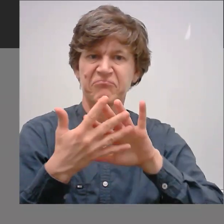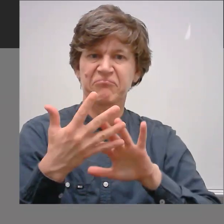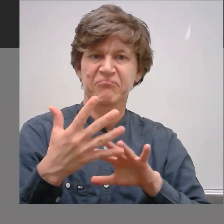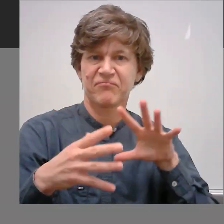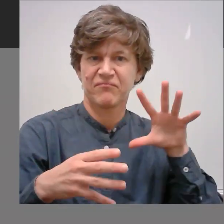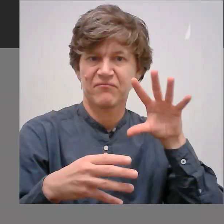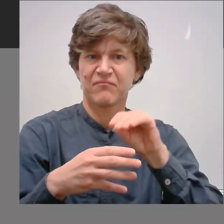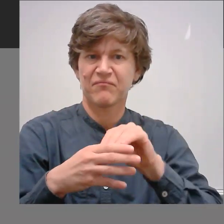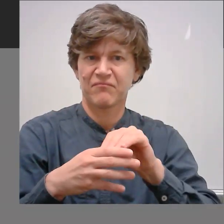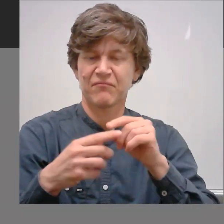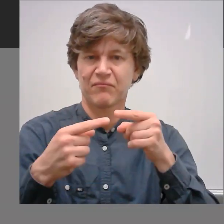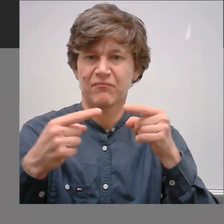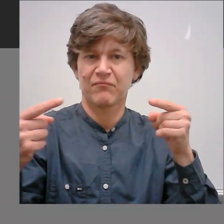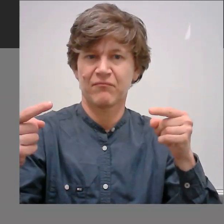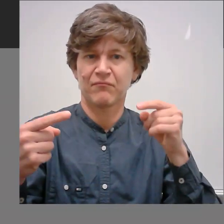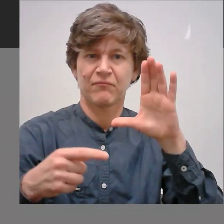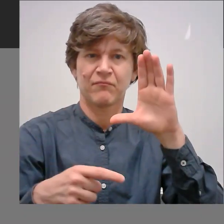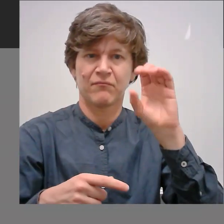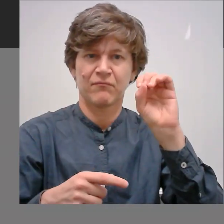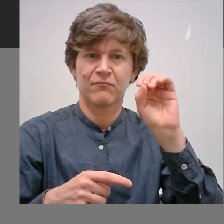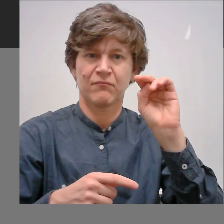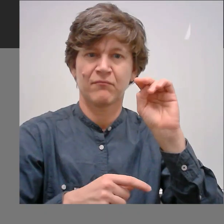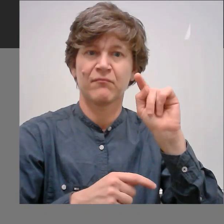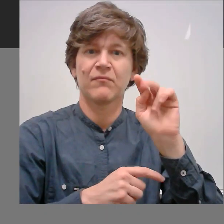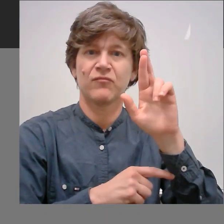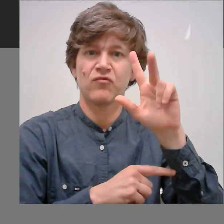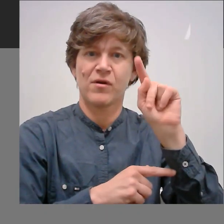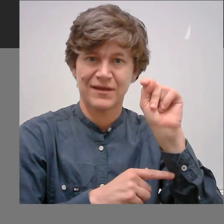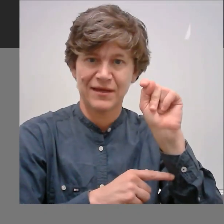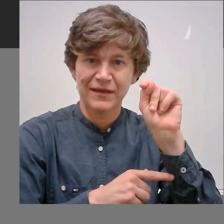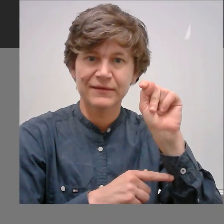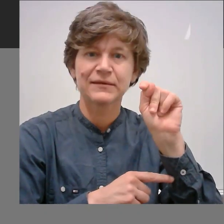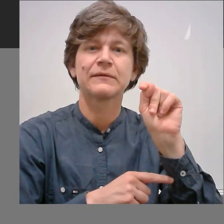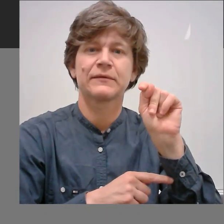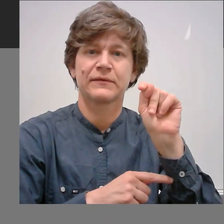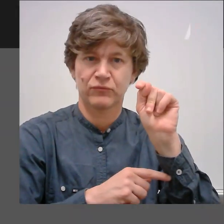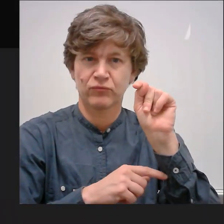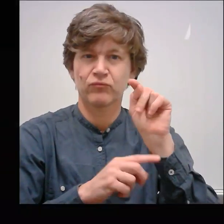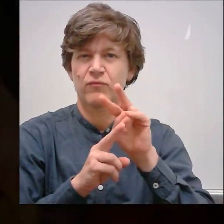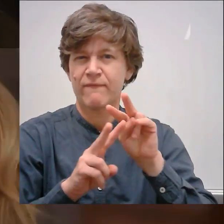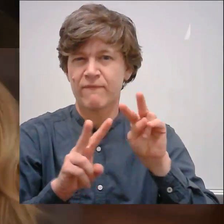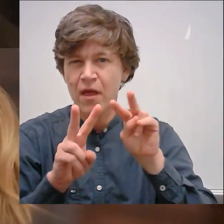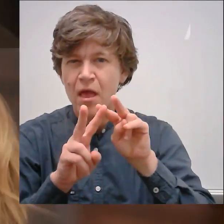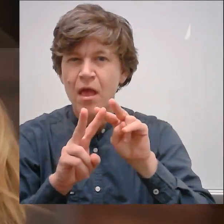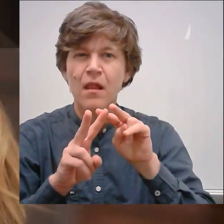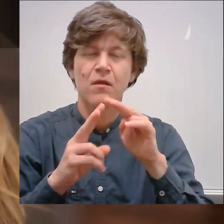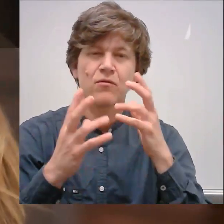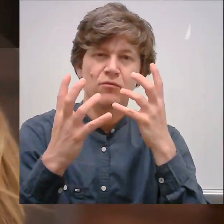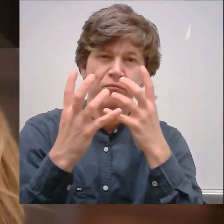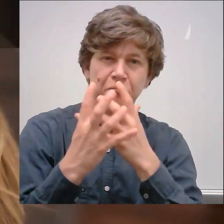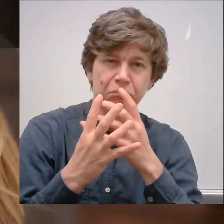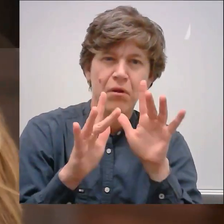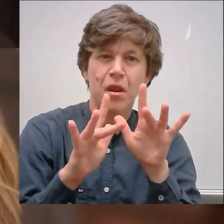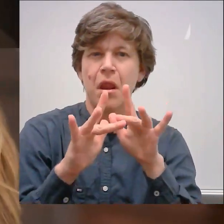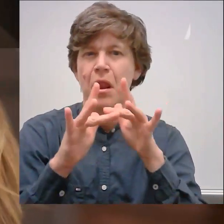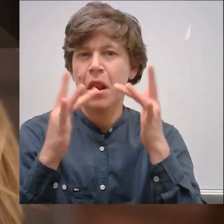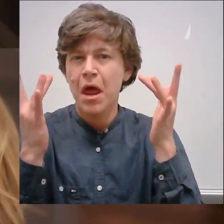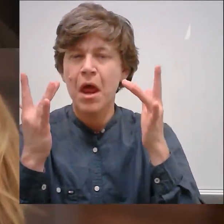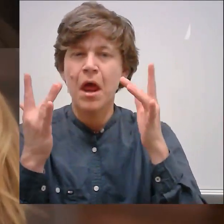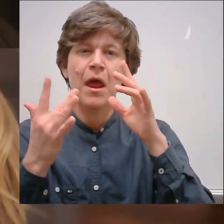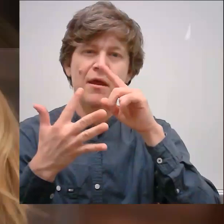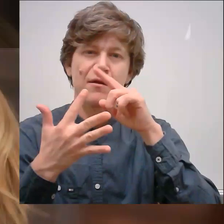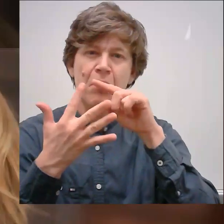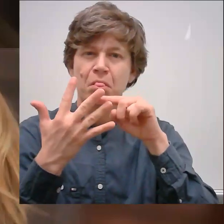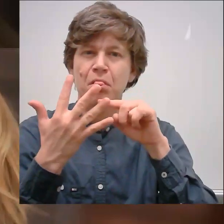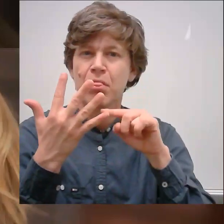temperature, texture, shape, and I'll add complementary color to this discussion. Without contrast, we can't